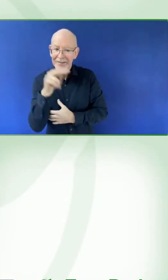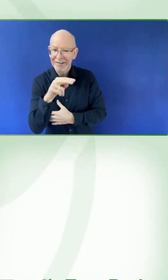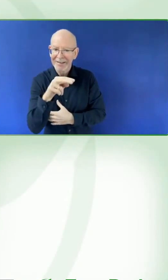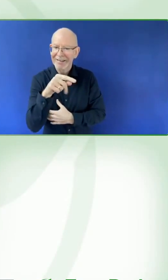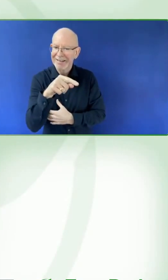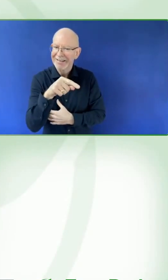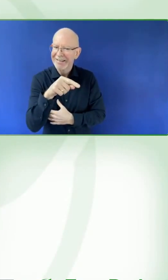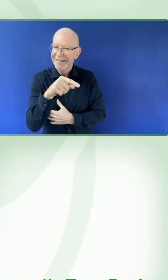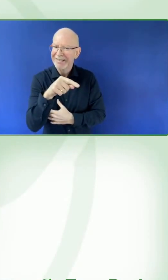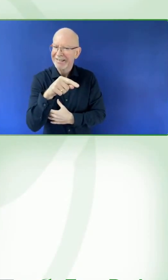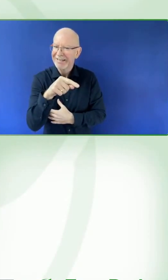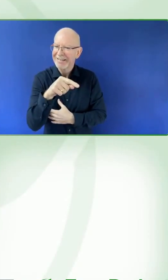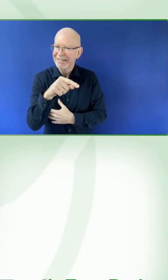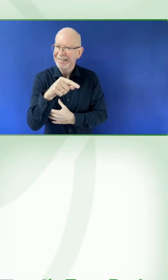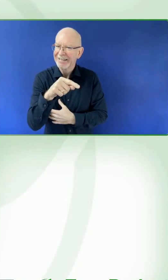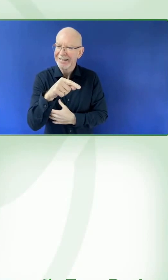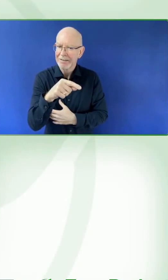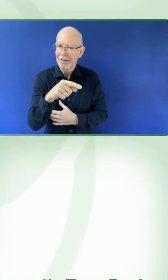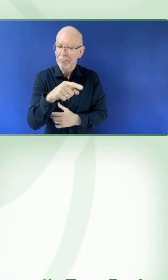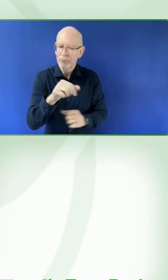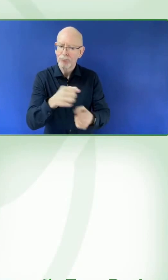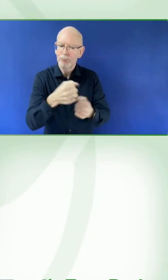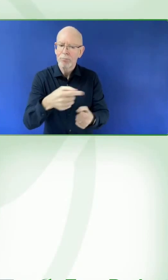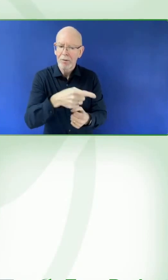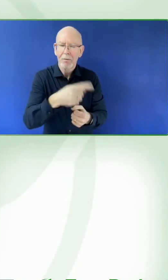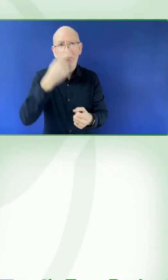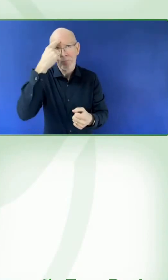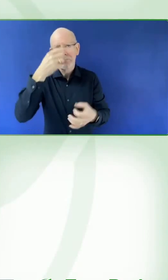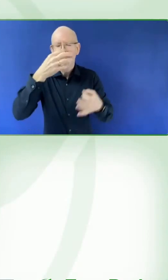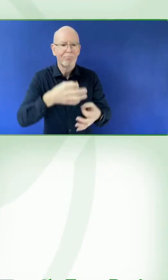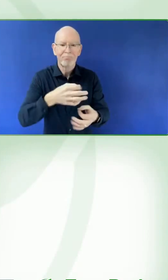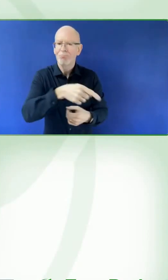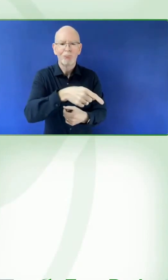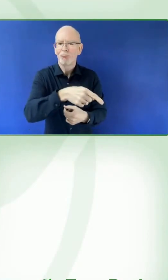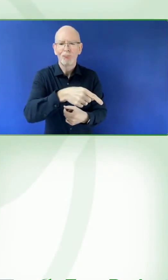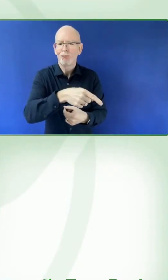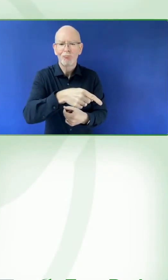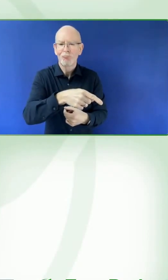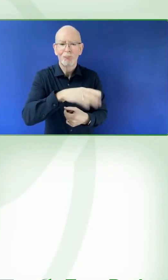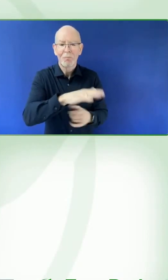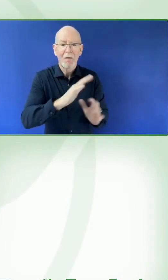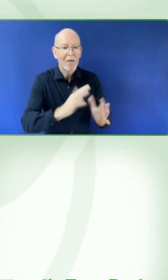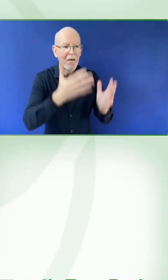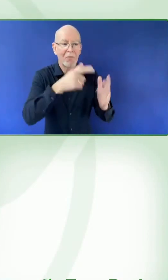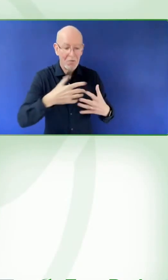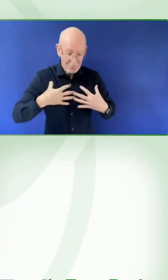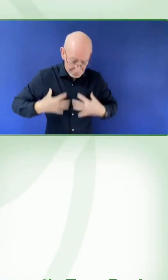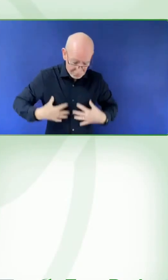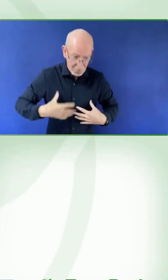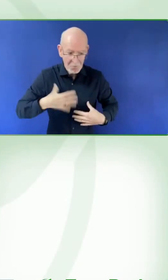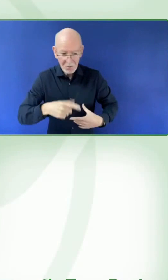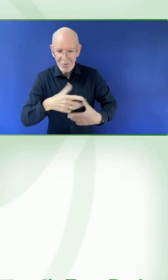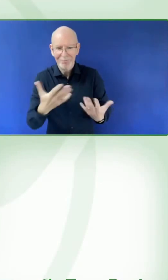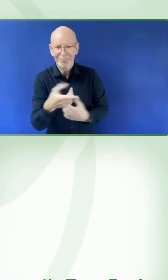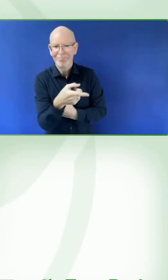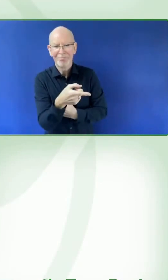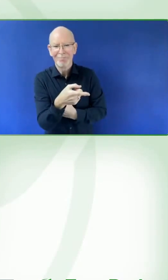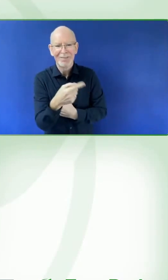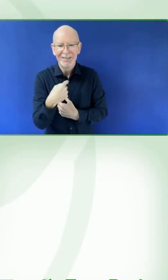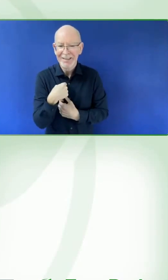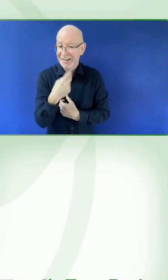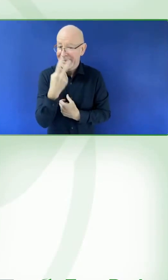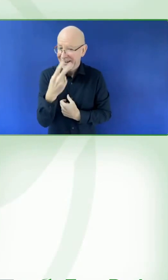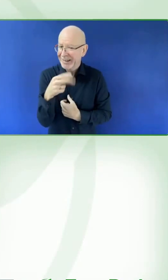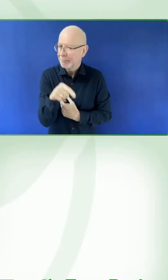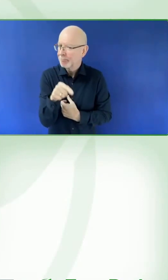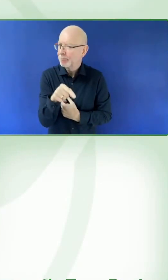have great advances, because we finished with the sterilization that it